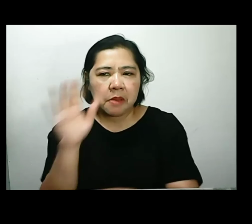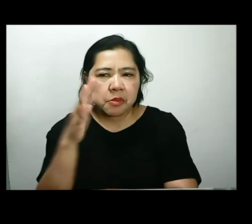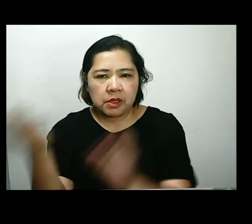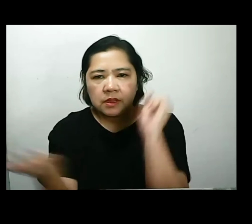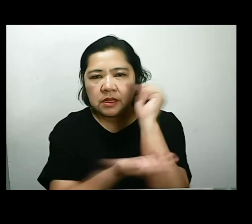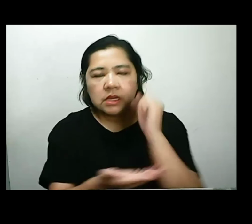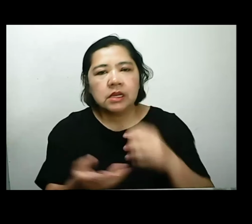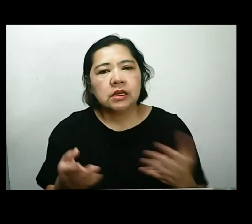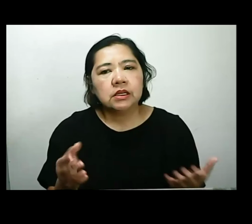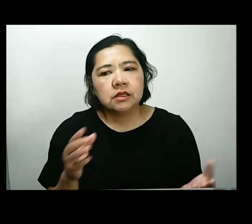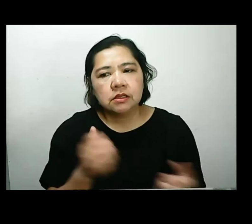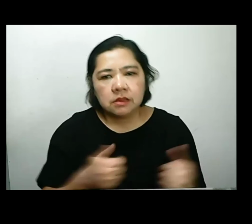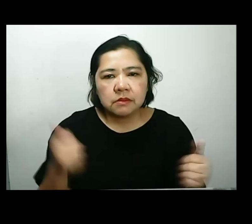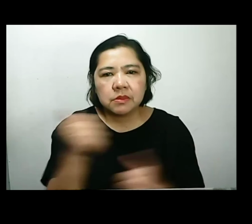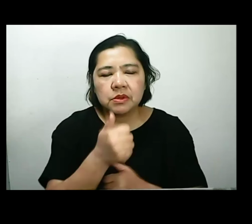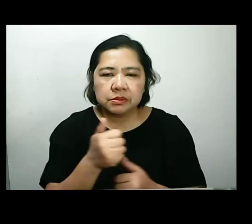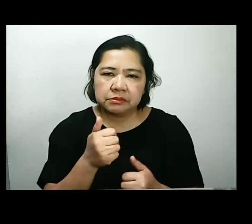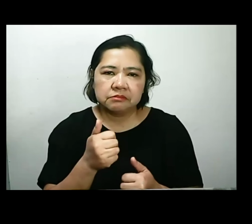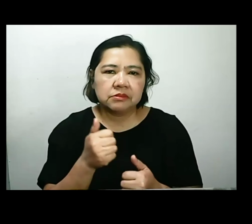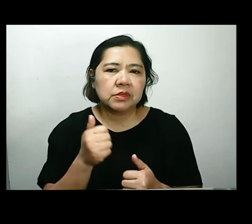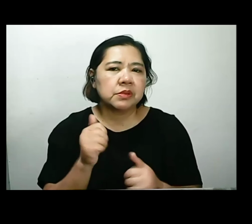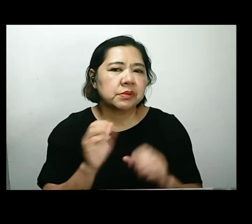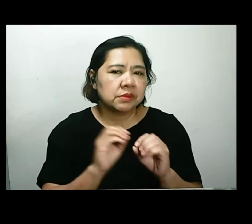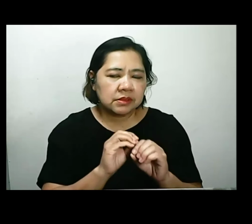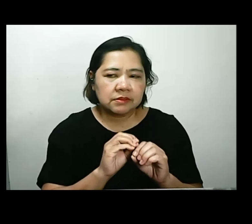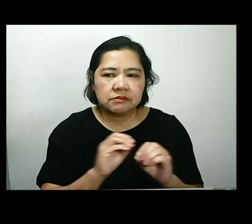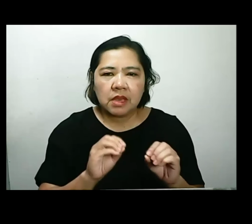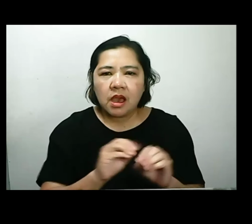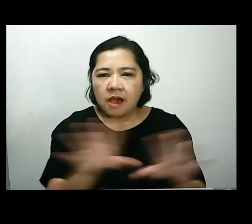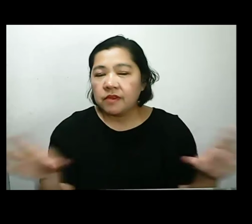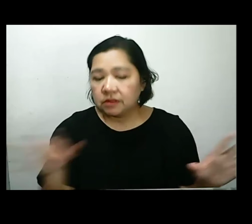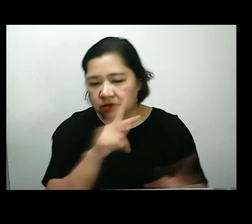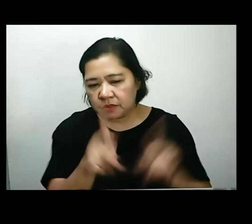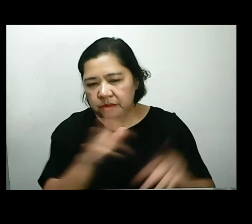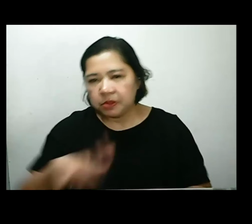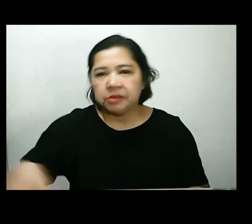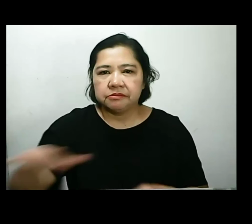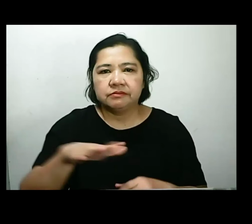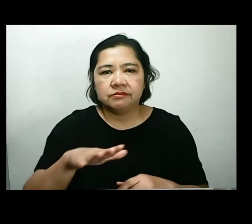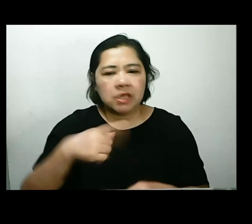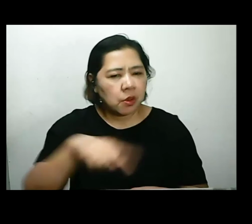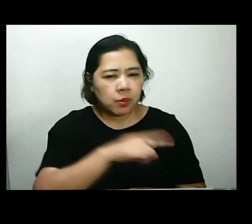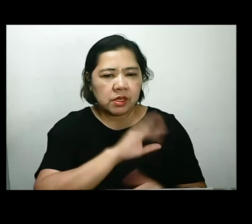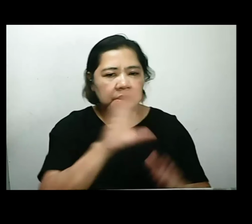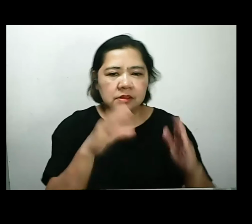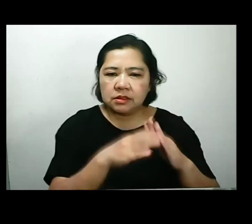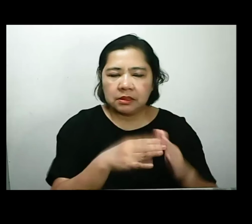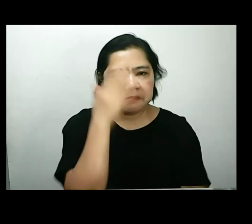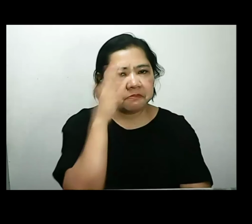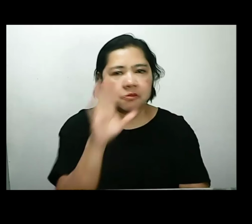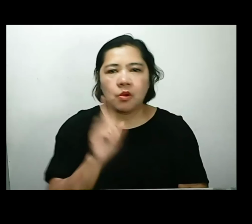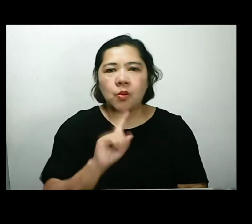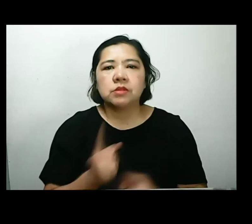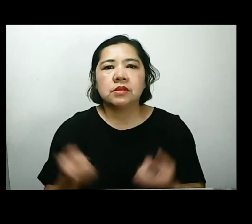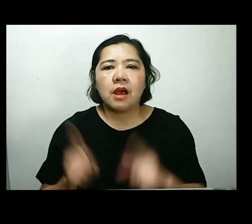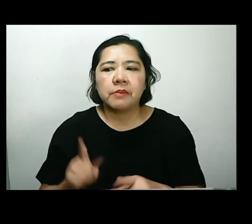most that are really affected are people down there. And we in Metro Manila, we in the cities do not know what's happening out there. For